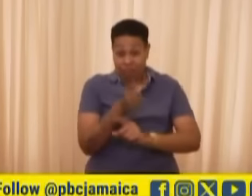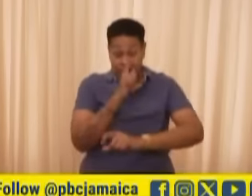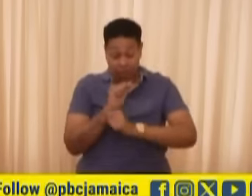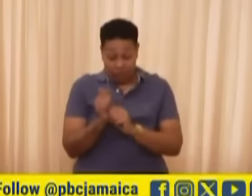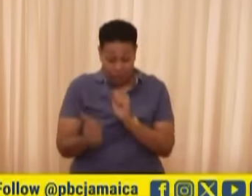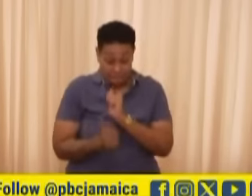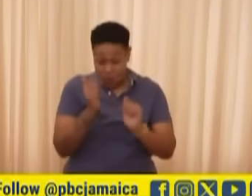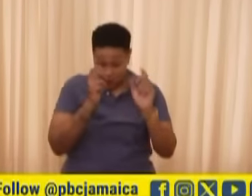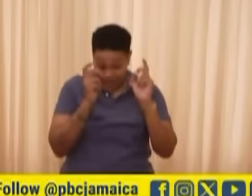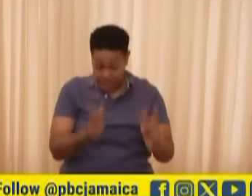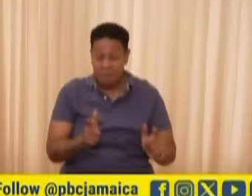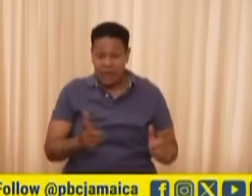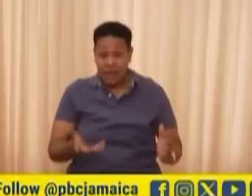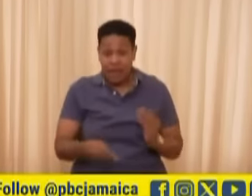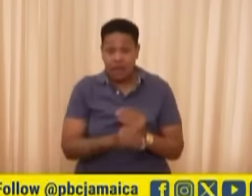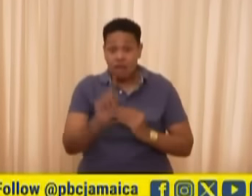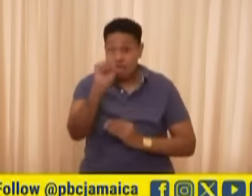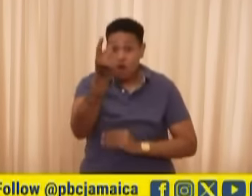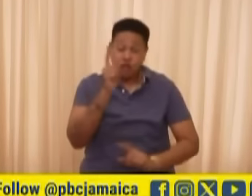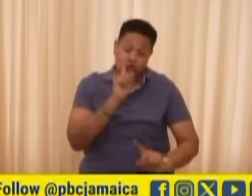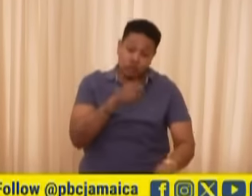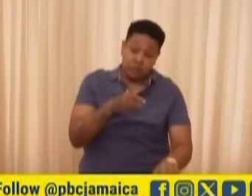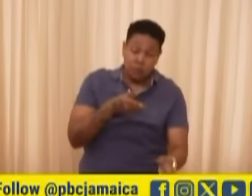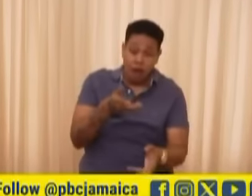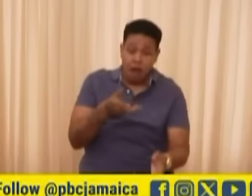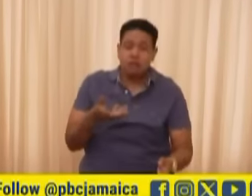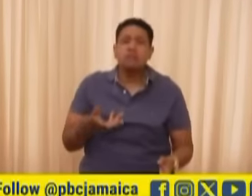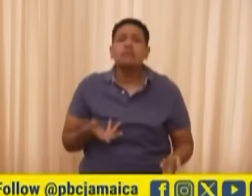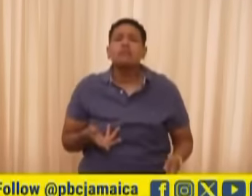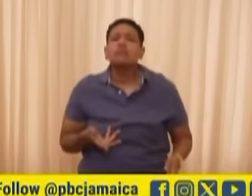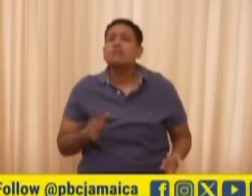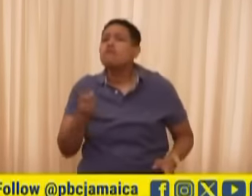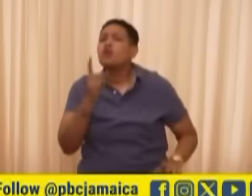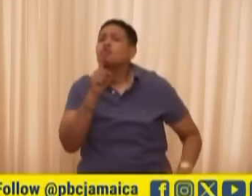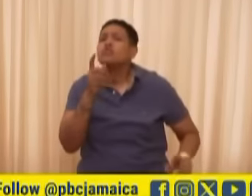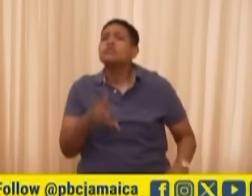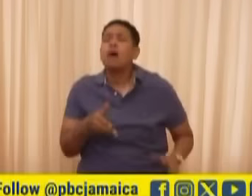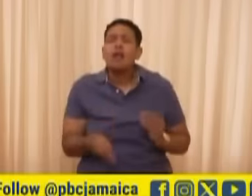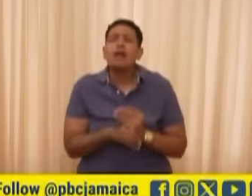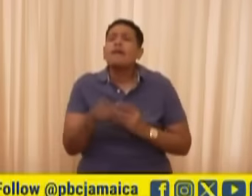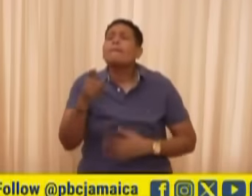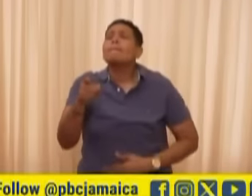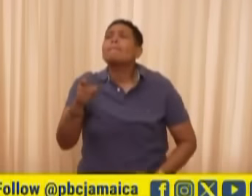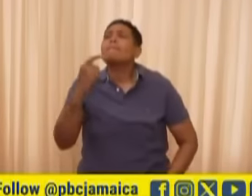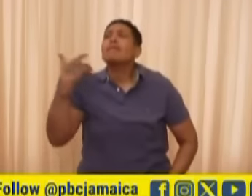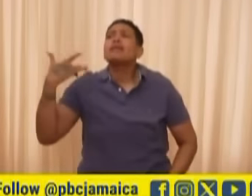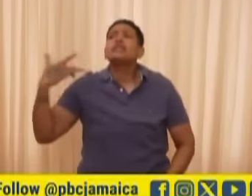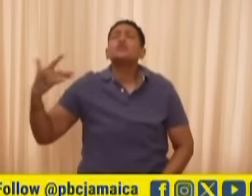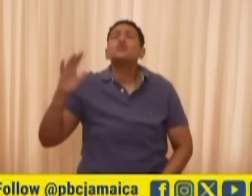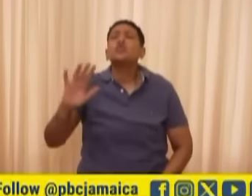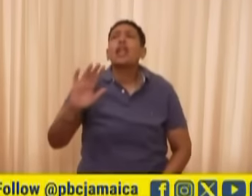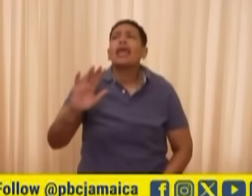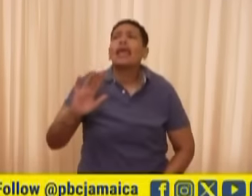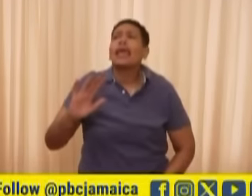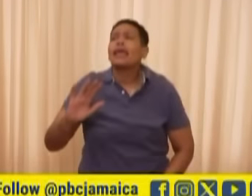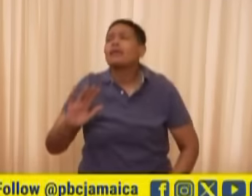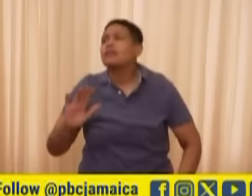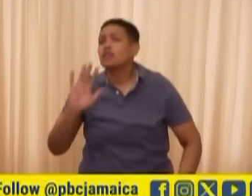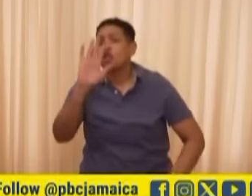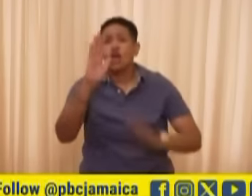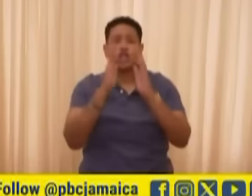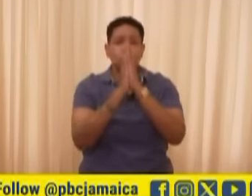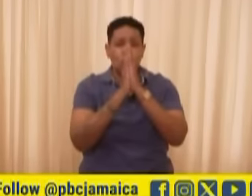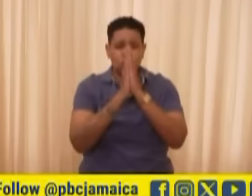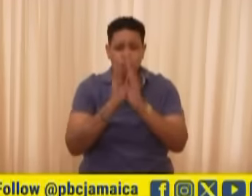most immediate first responder is usually, it's either your